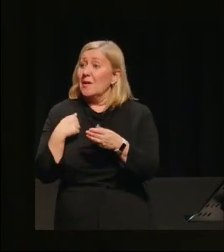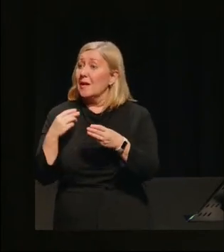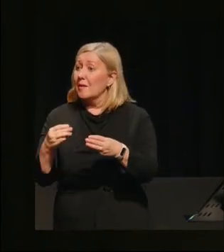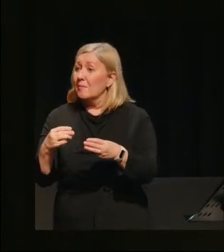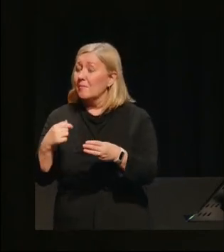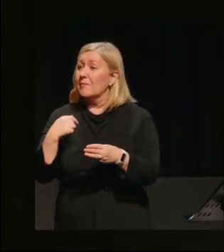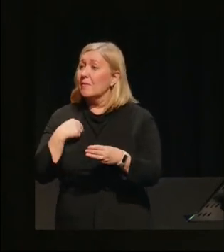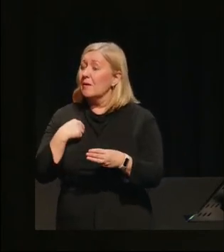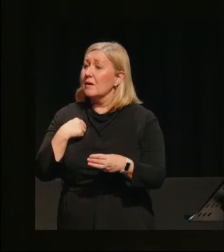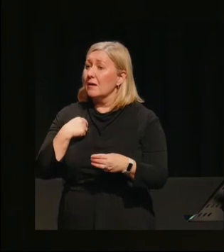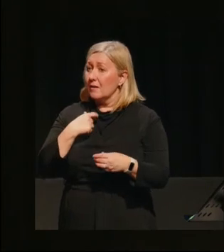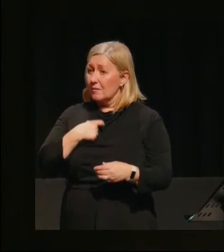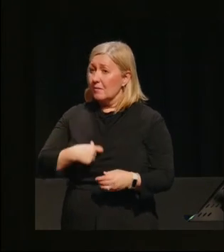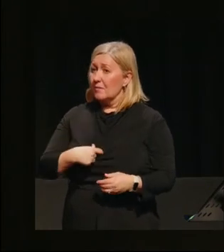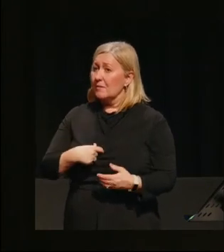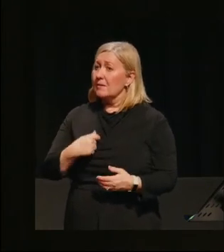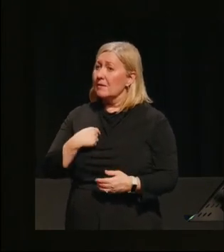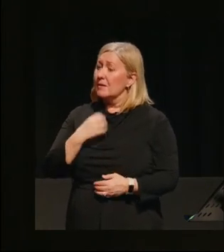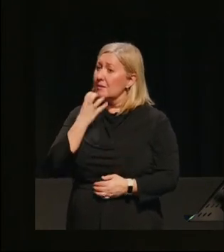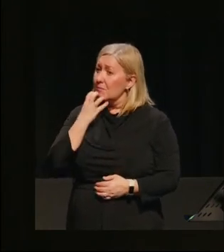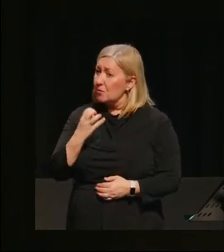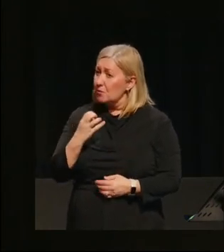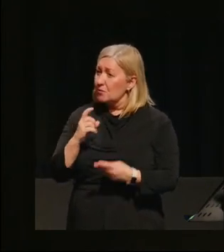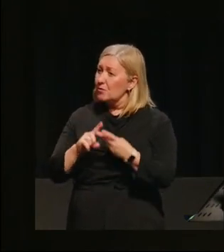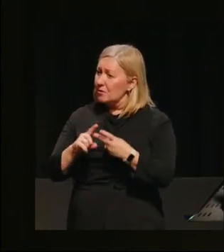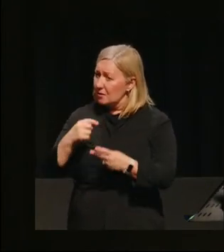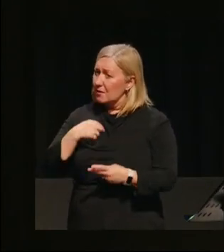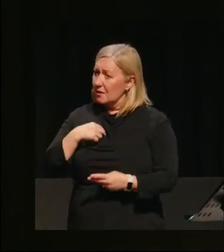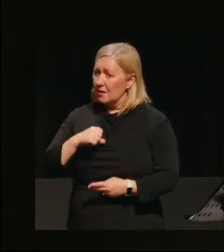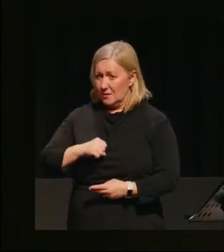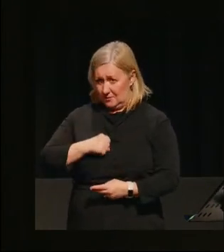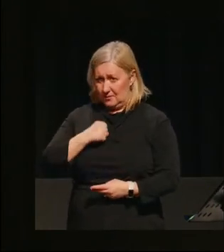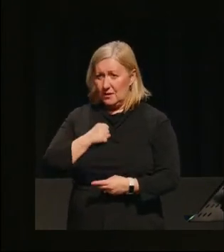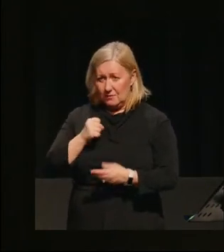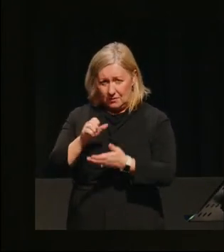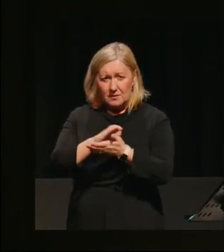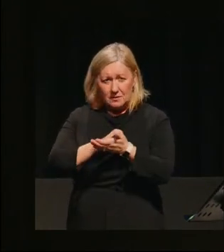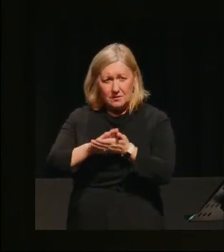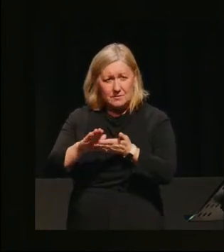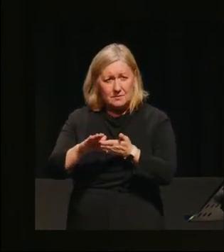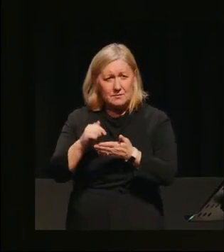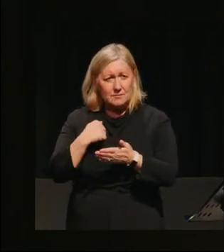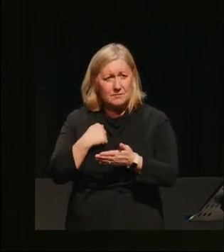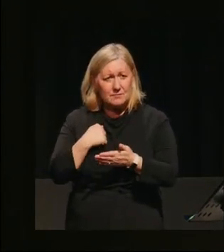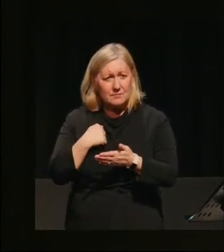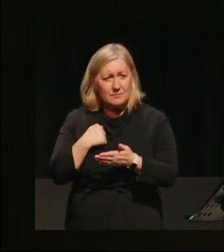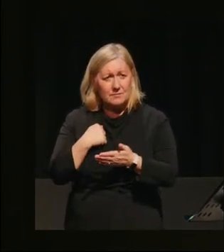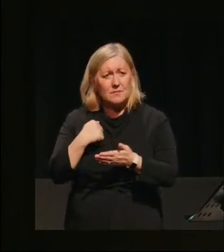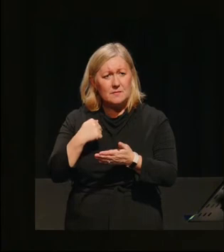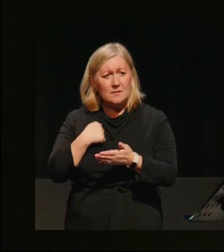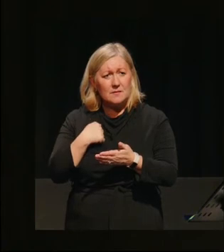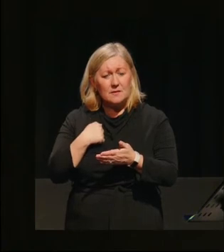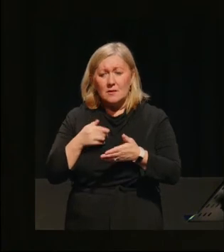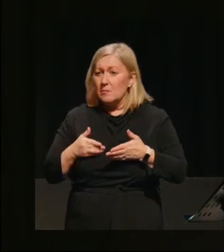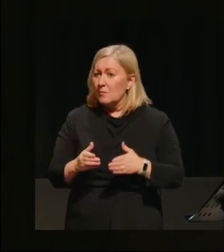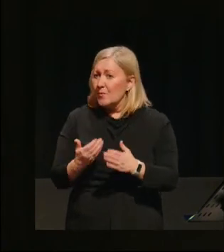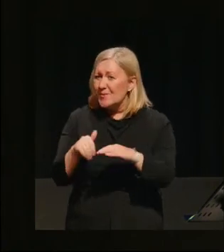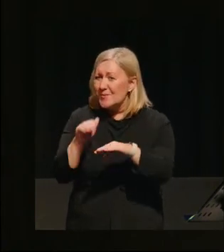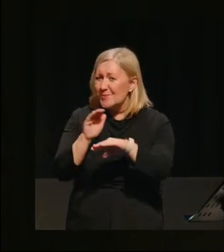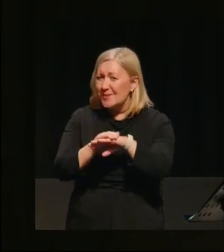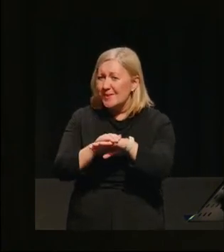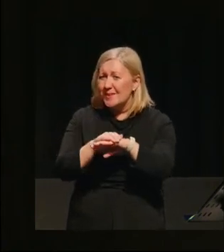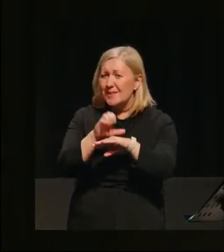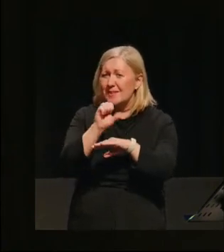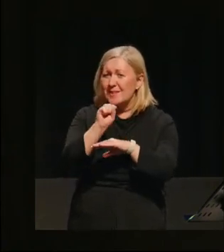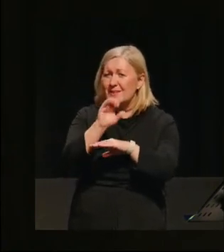Jew, and I am a survivor of the Holocaust. I was born in Slovakia